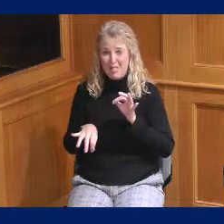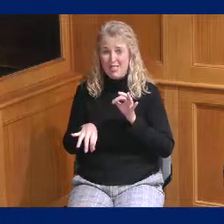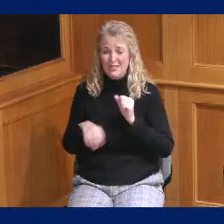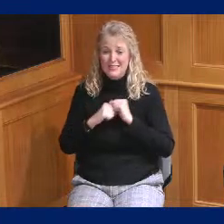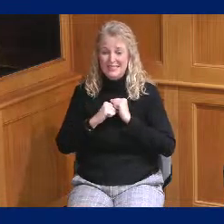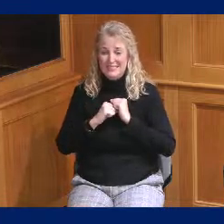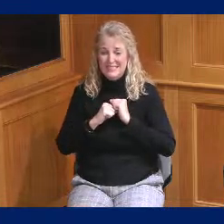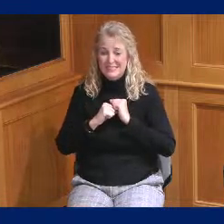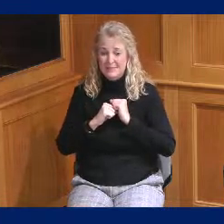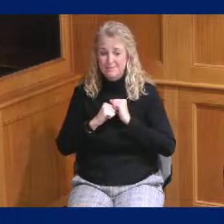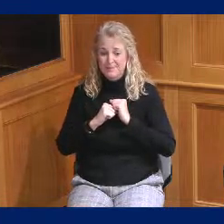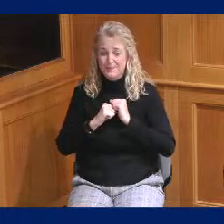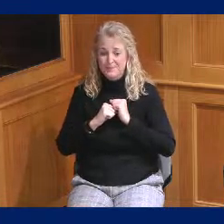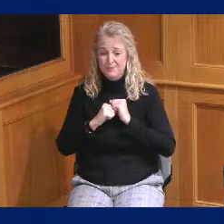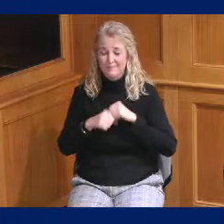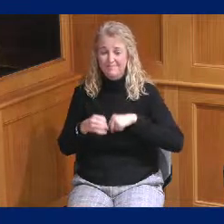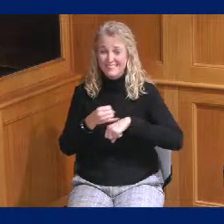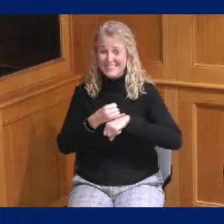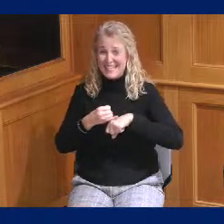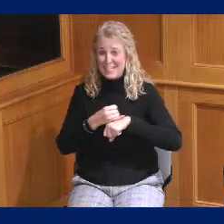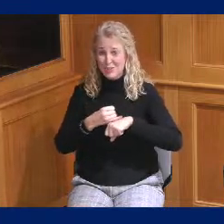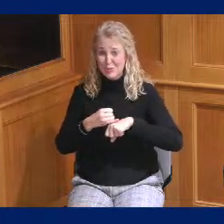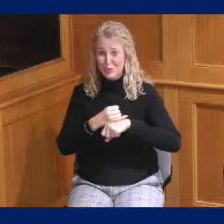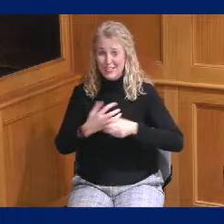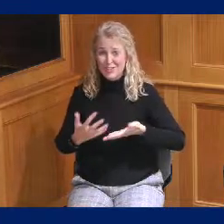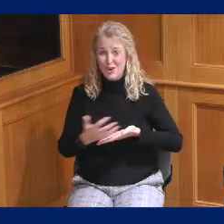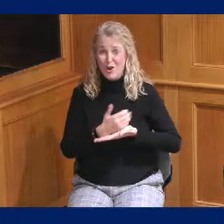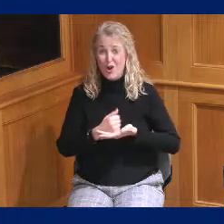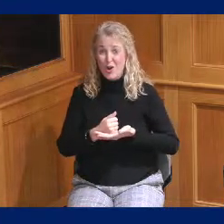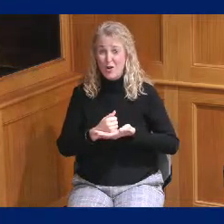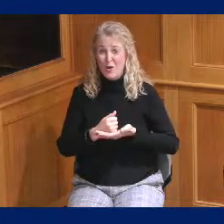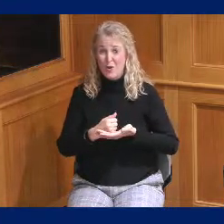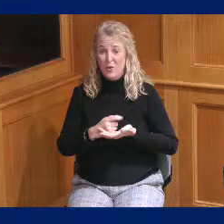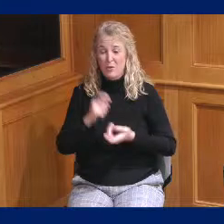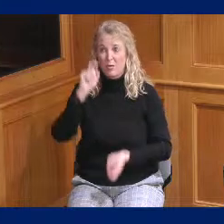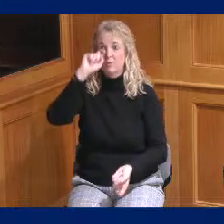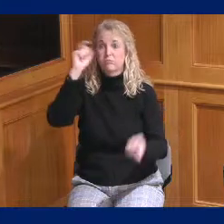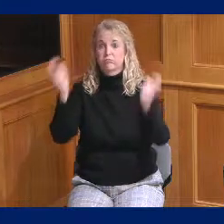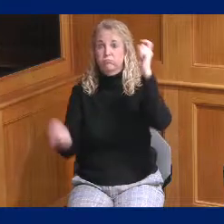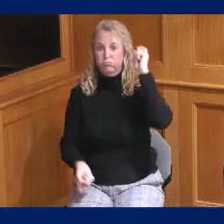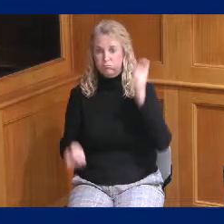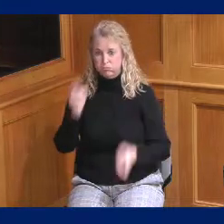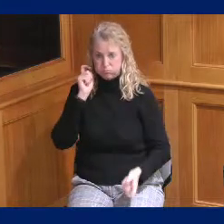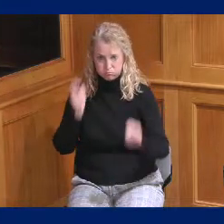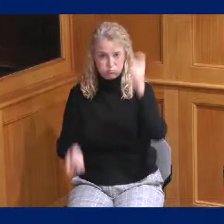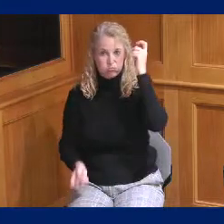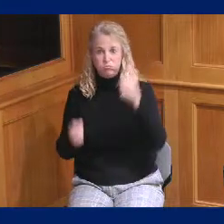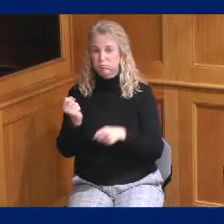is that interest earnings fluctuate significantly from year to